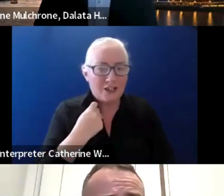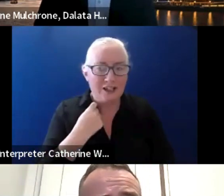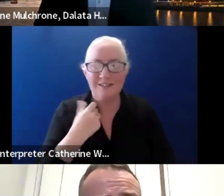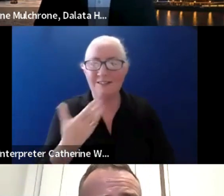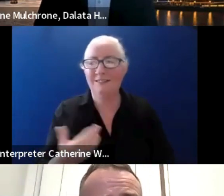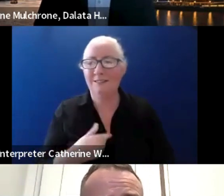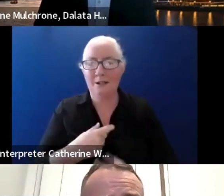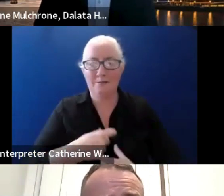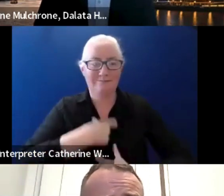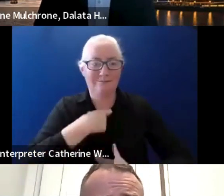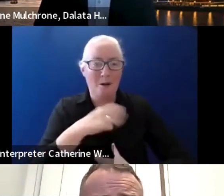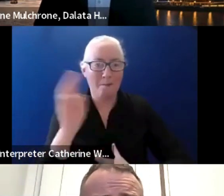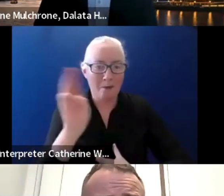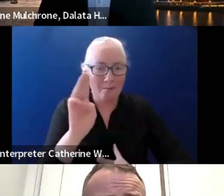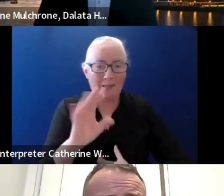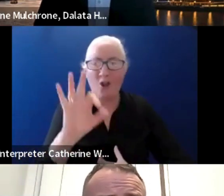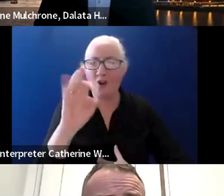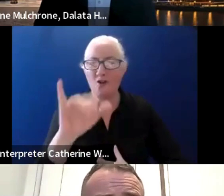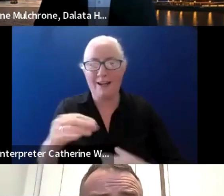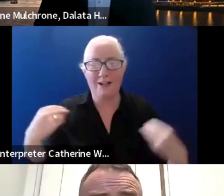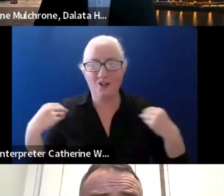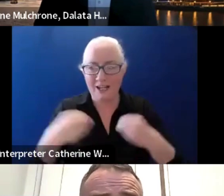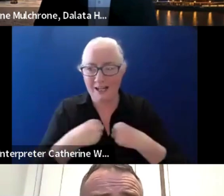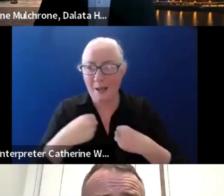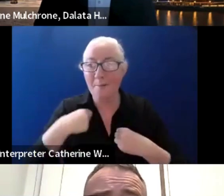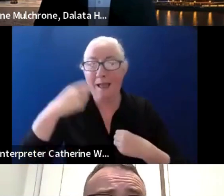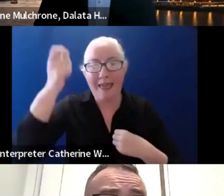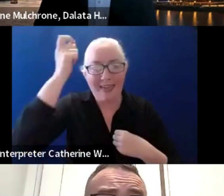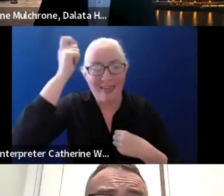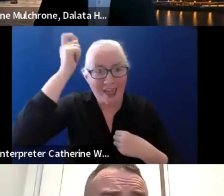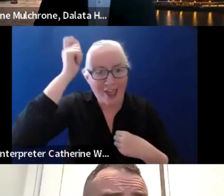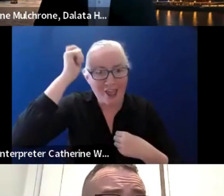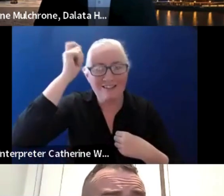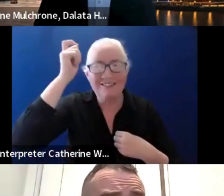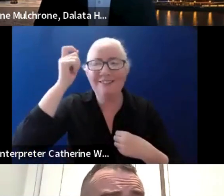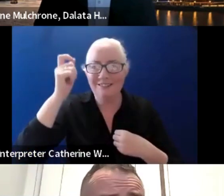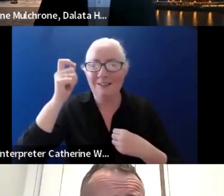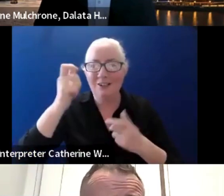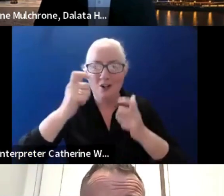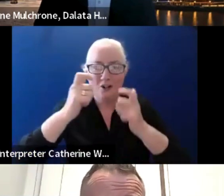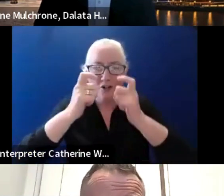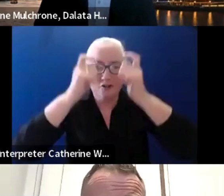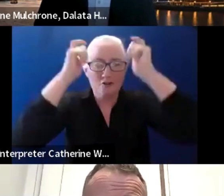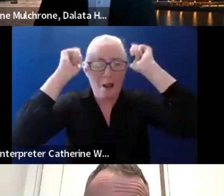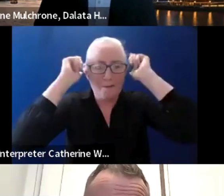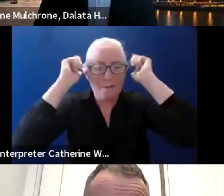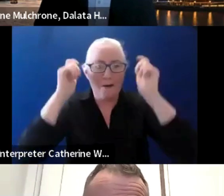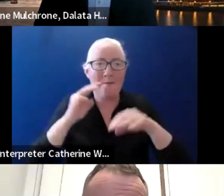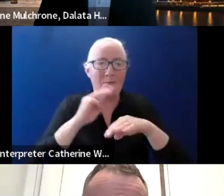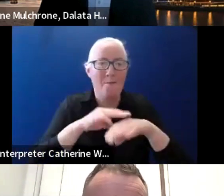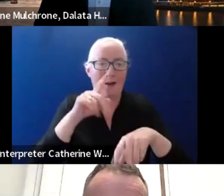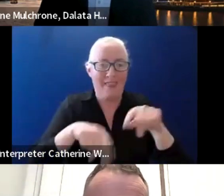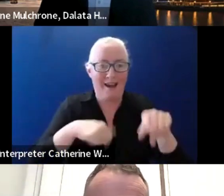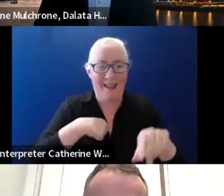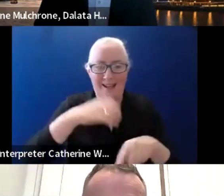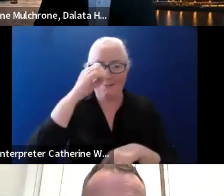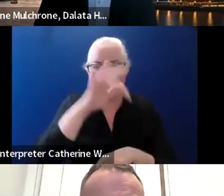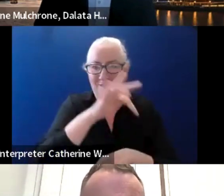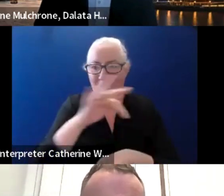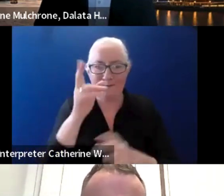purple tie and a grey jacket. And my hair is significantly more cropped than I discussed with my barber yesterday.